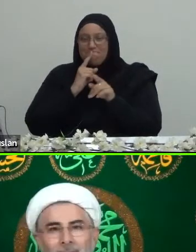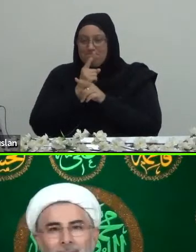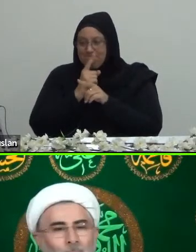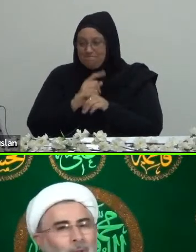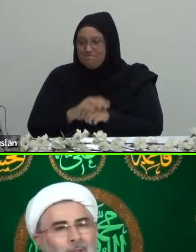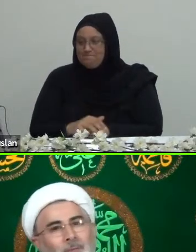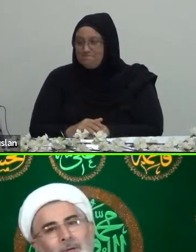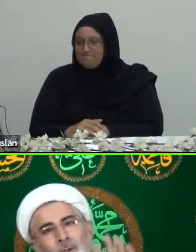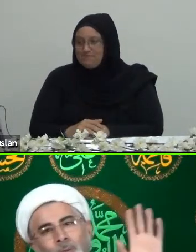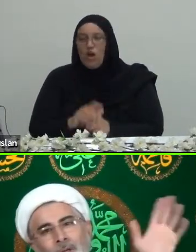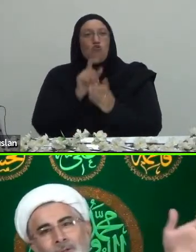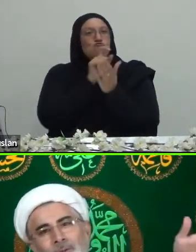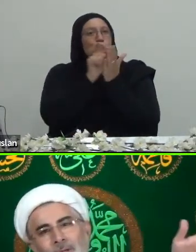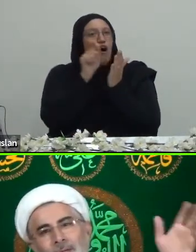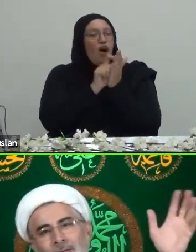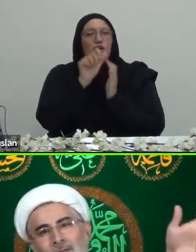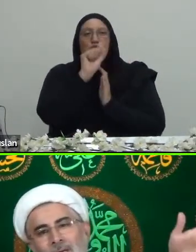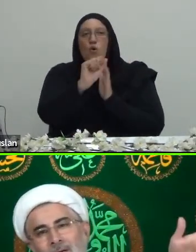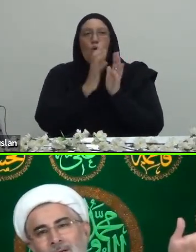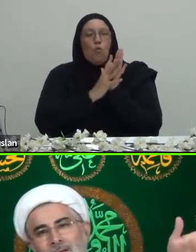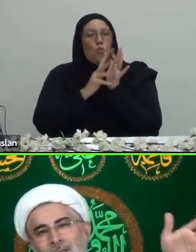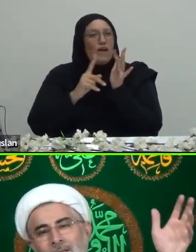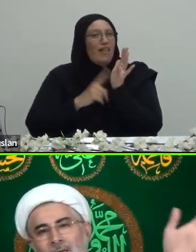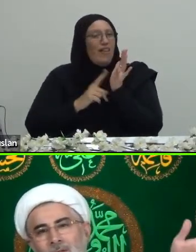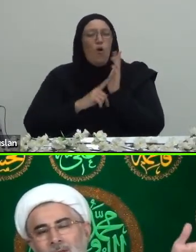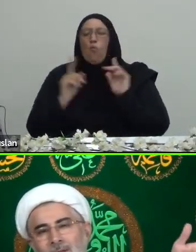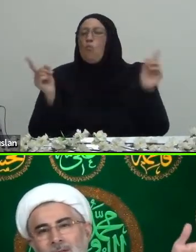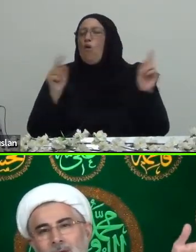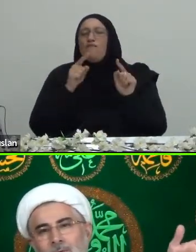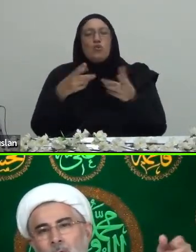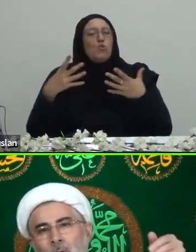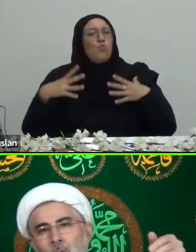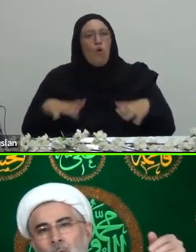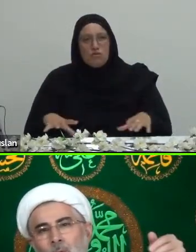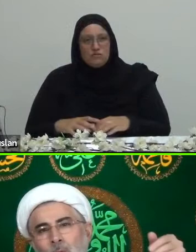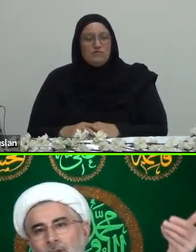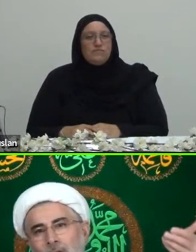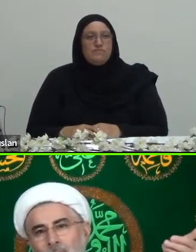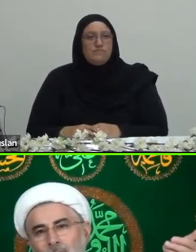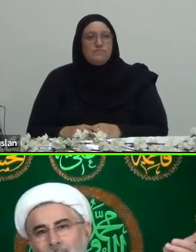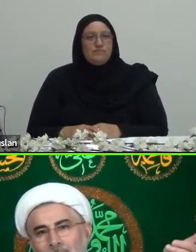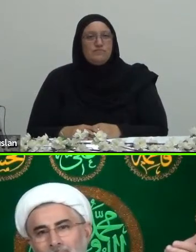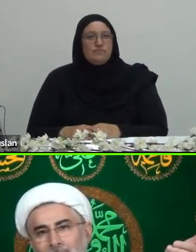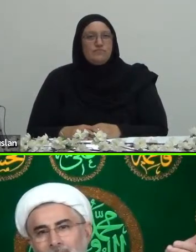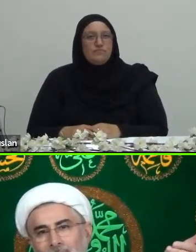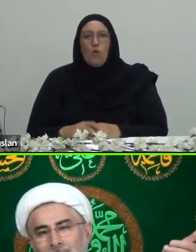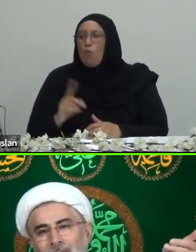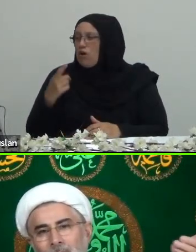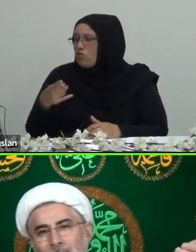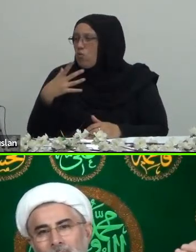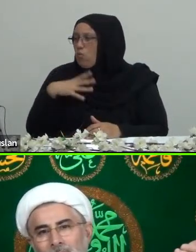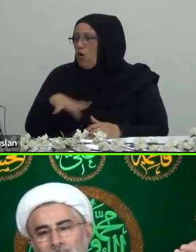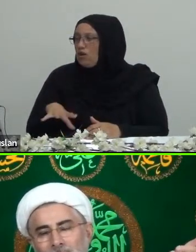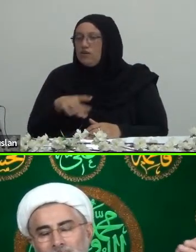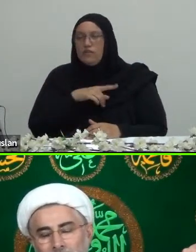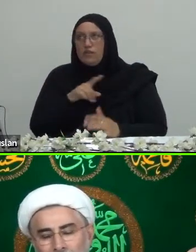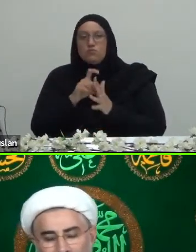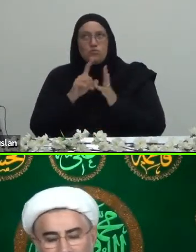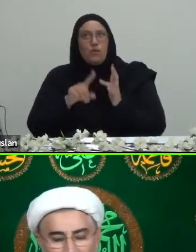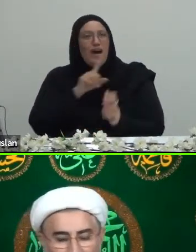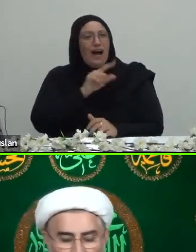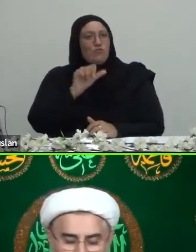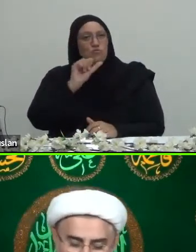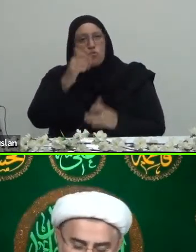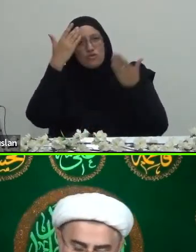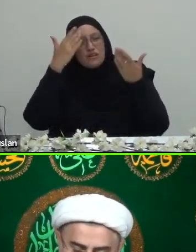your will, whatever you want your heirs and others, the executor of your will, do after your death, after you